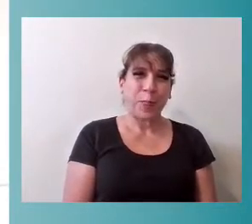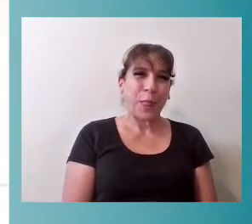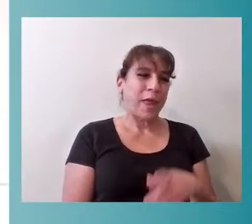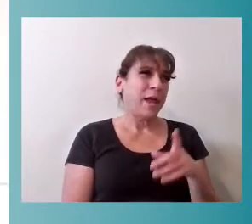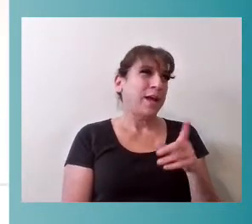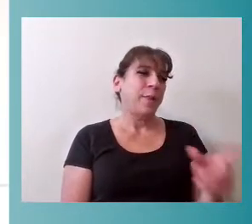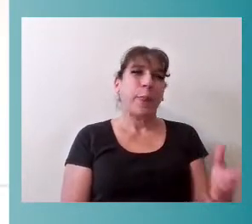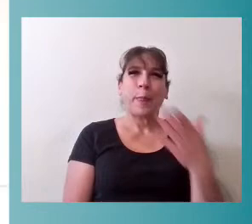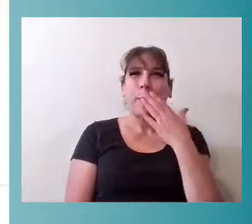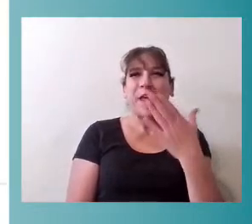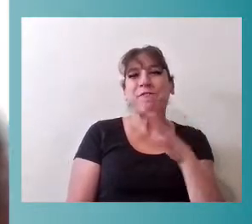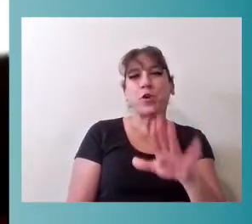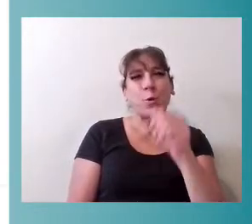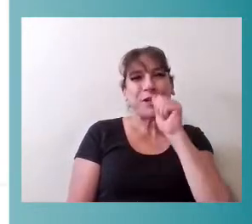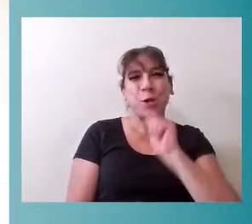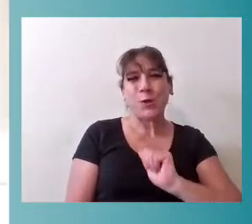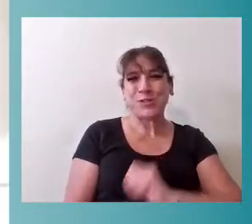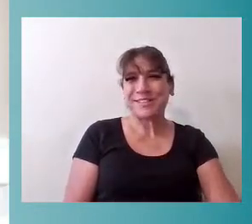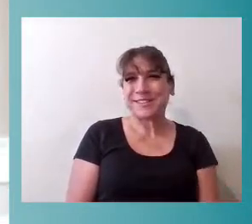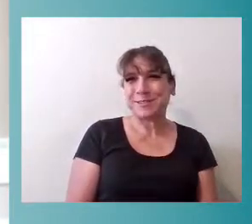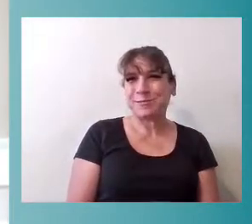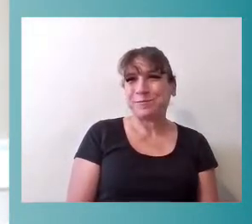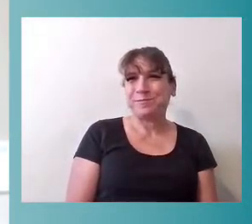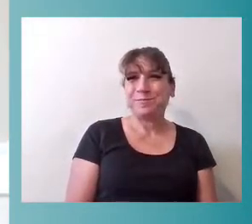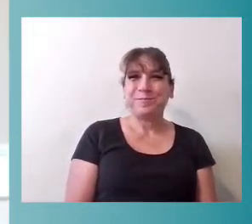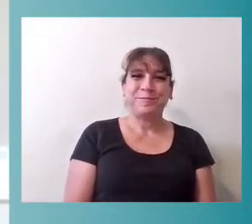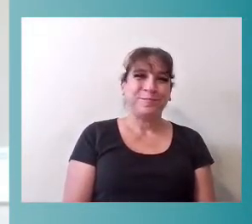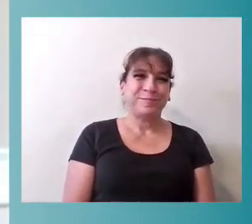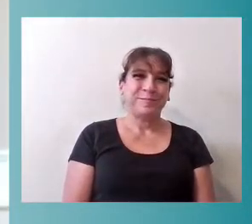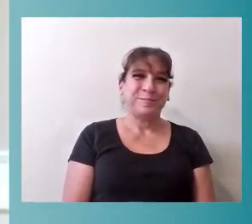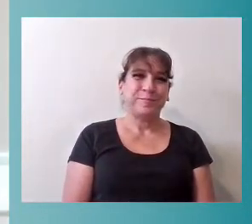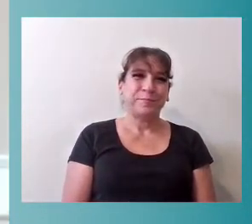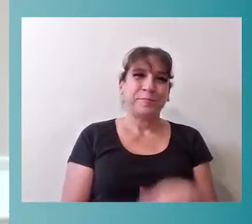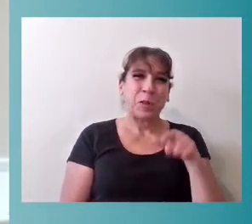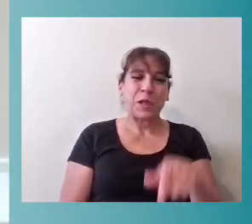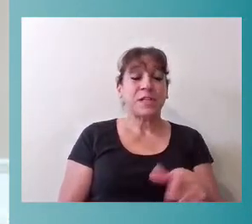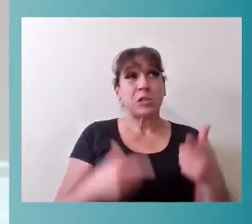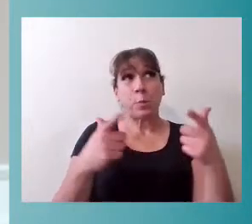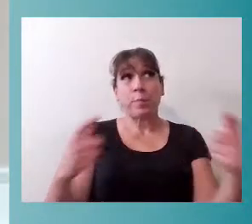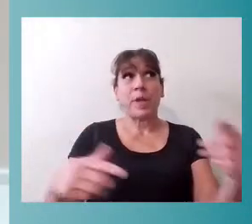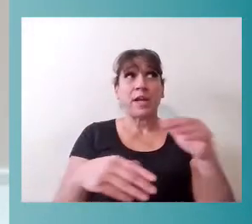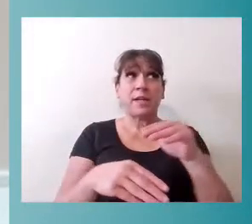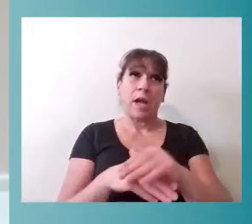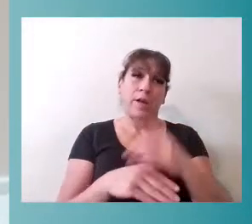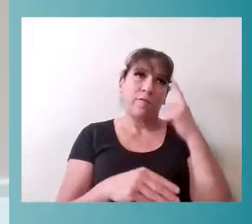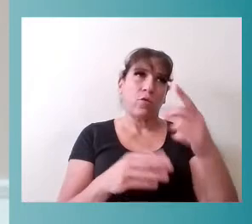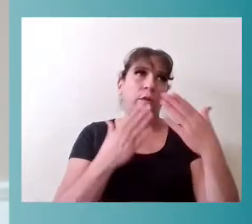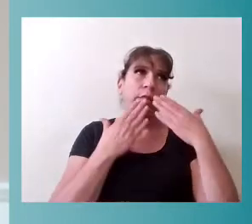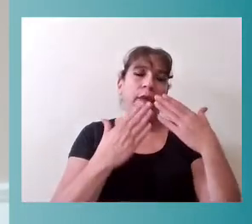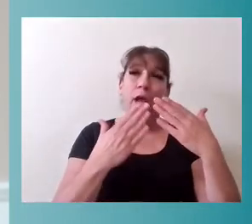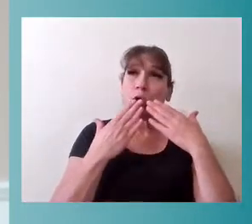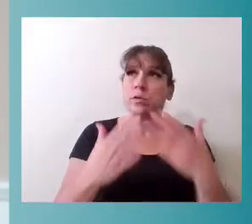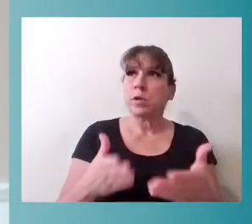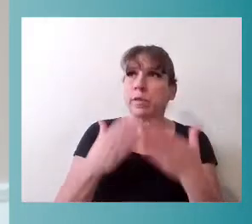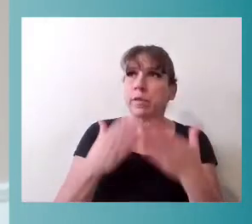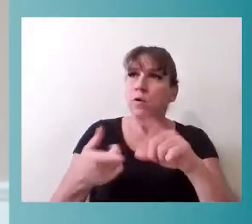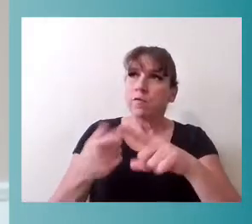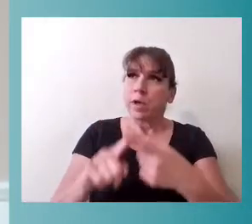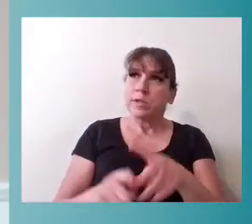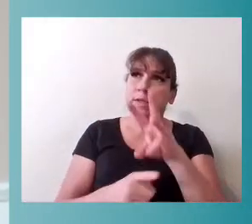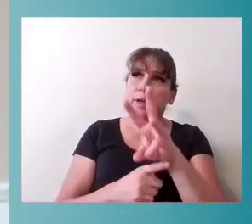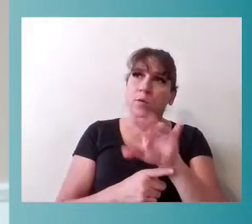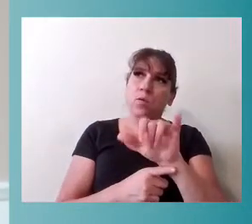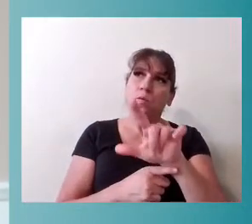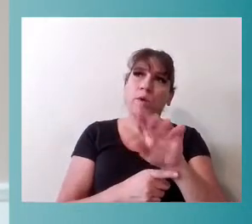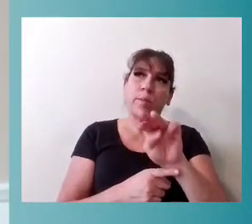So thanks for your indulgence. And in fact, this is a big night for thank yous. Thanks to our friends at Wilmington